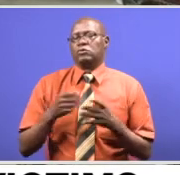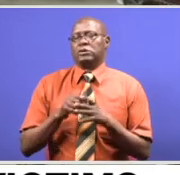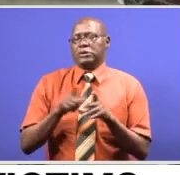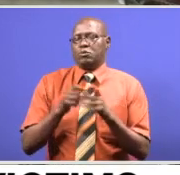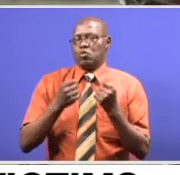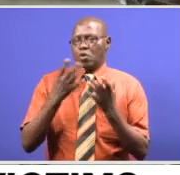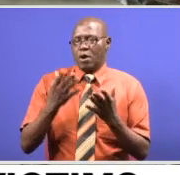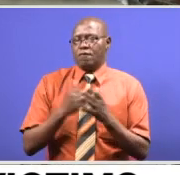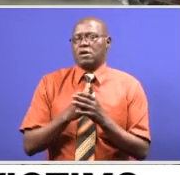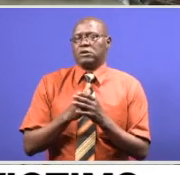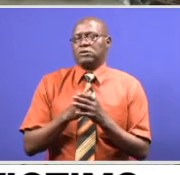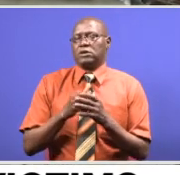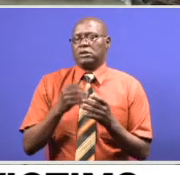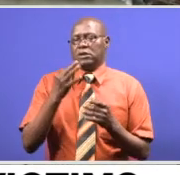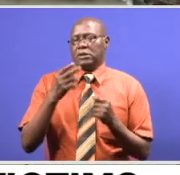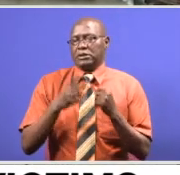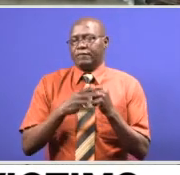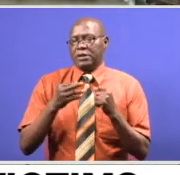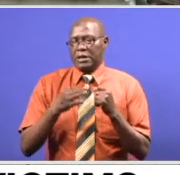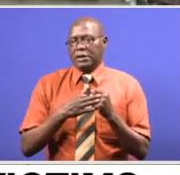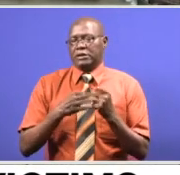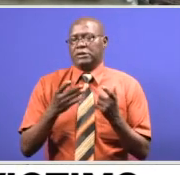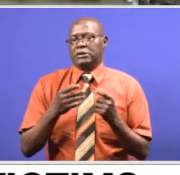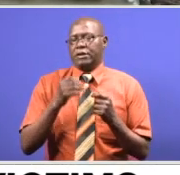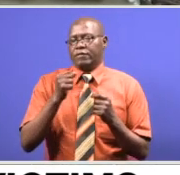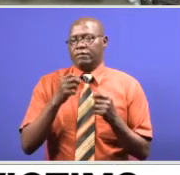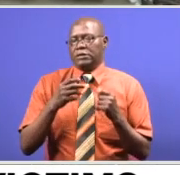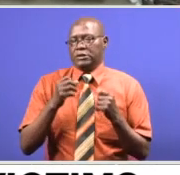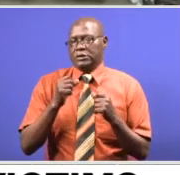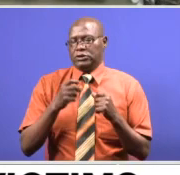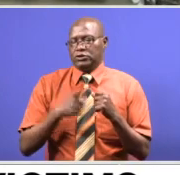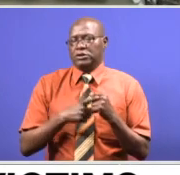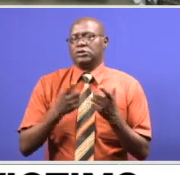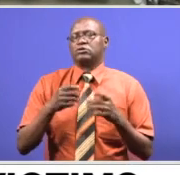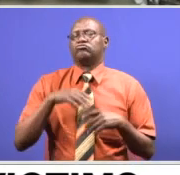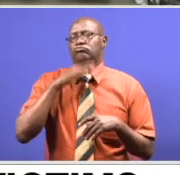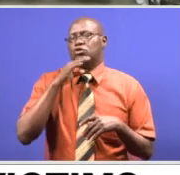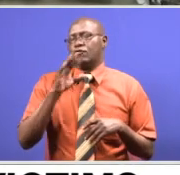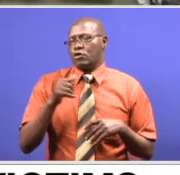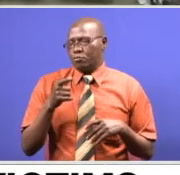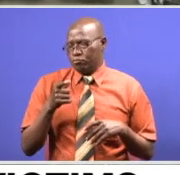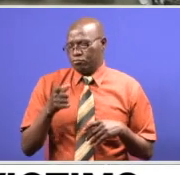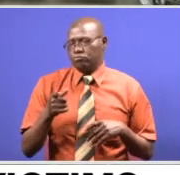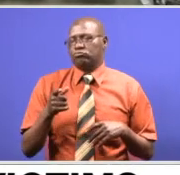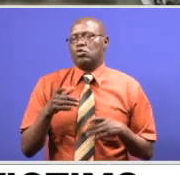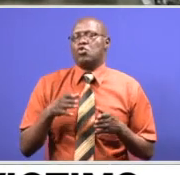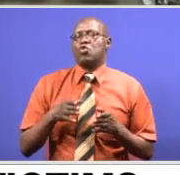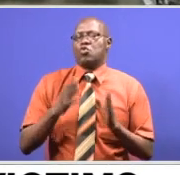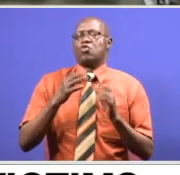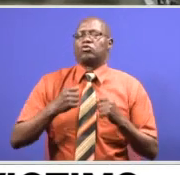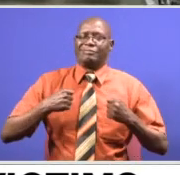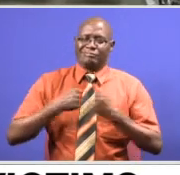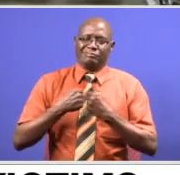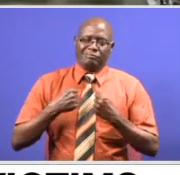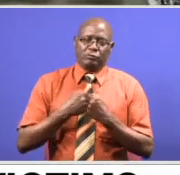drivers, 377 passengers, and 56 cyclists had died as a result of road traffic crashes as at